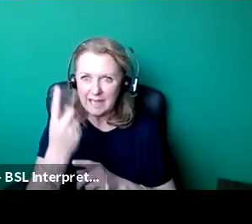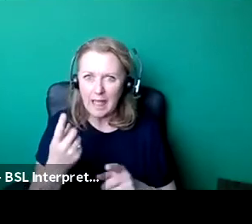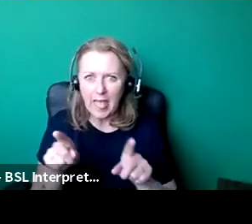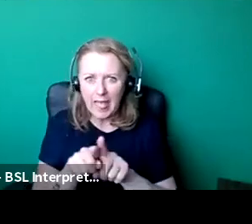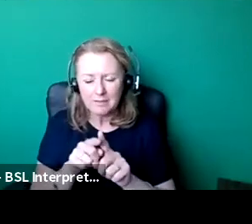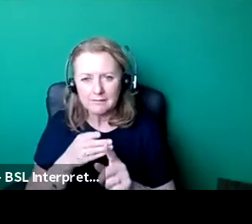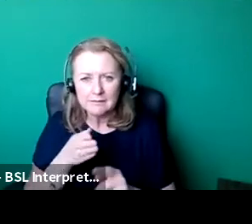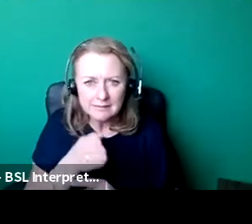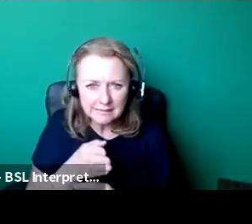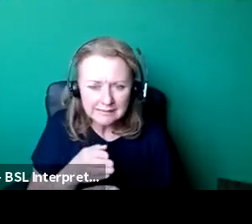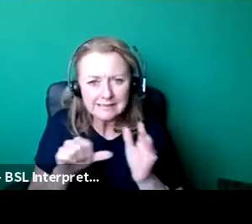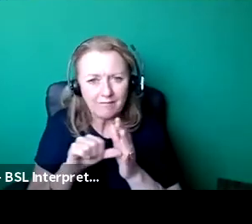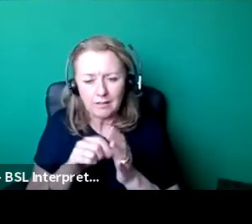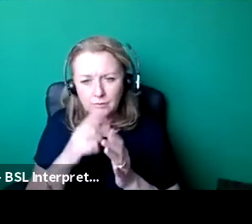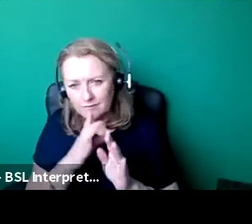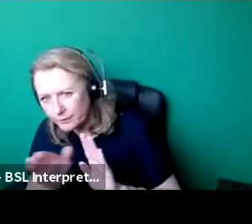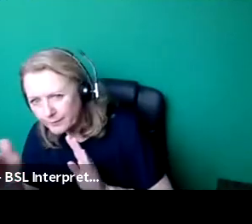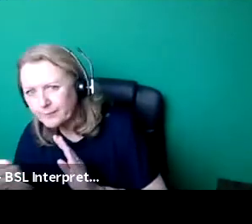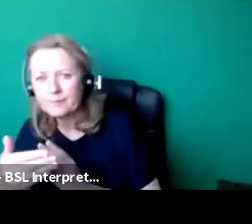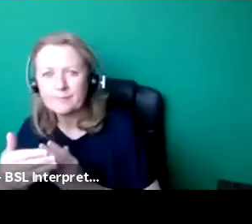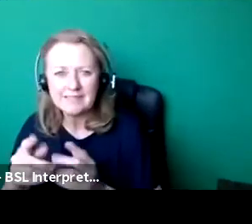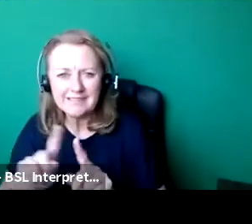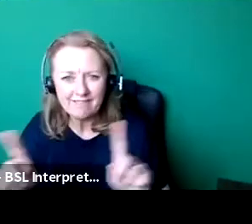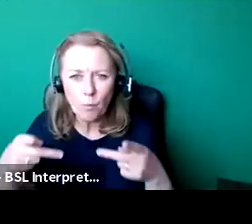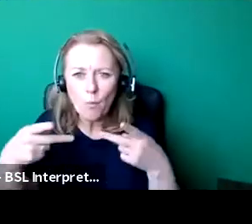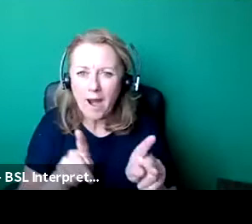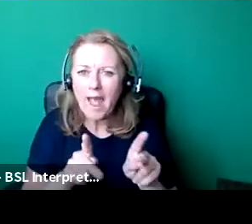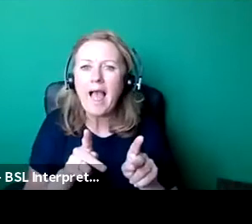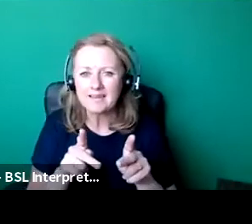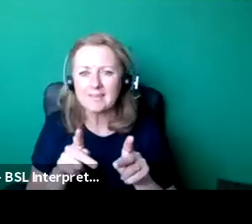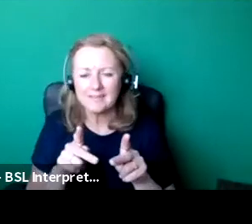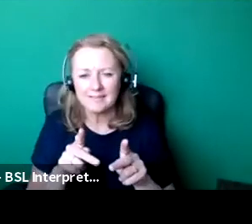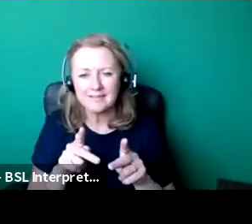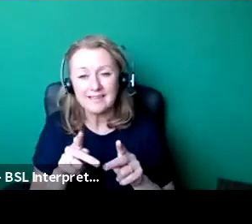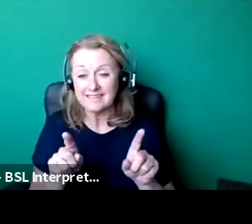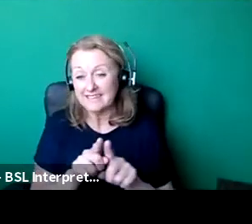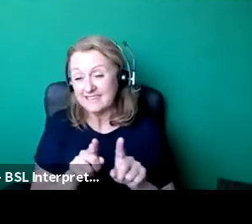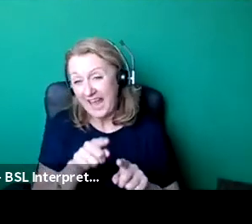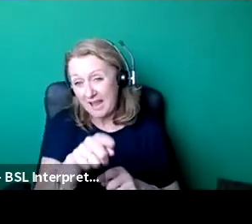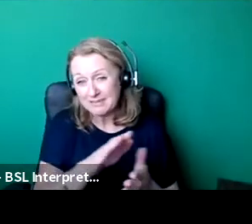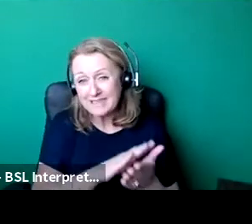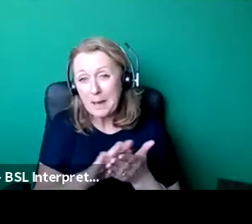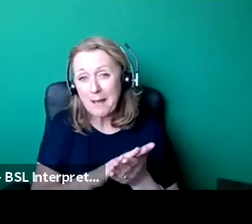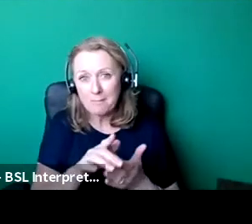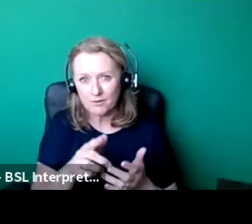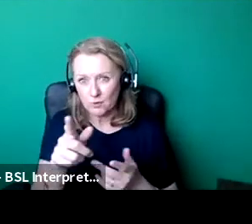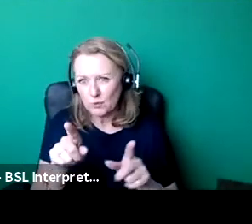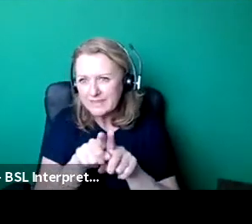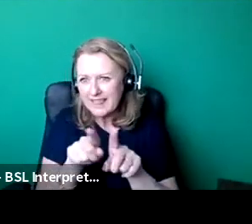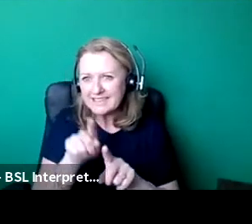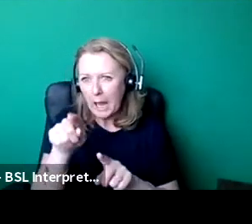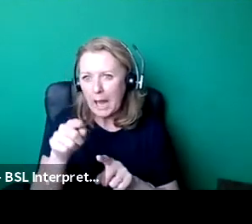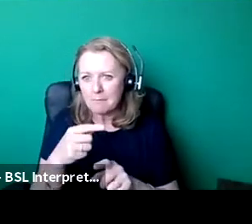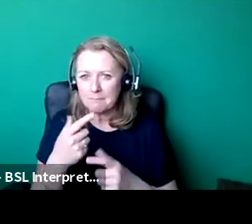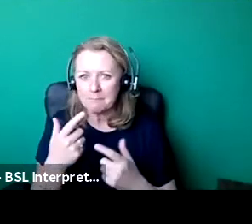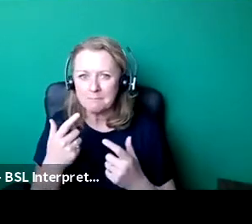difficult for women journalists, and that you actually, in the same way that Heba employed that resourcefulness, you did the same thing,